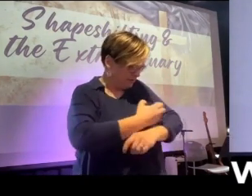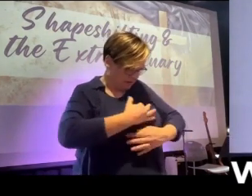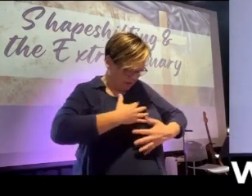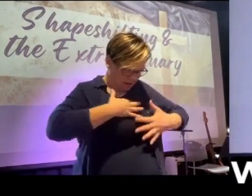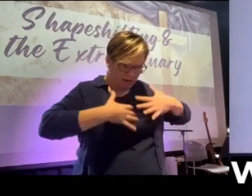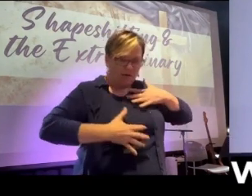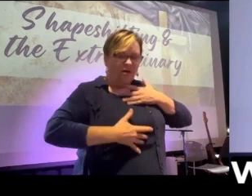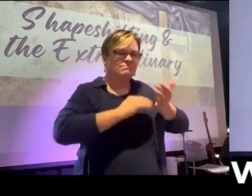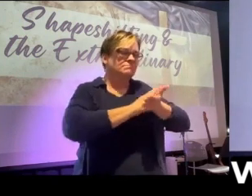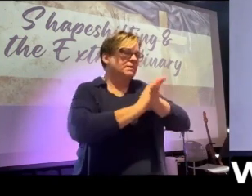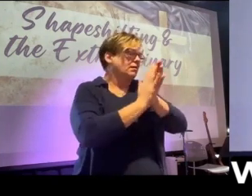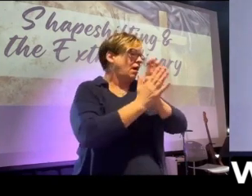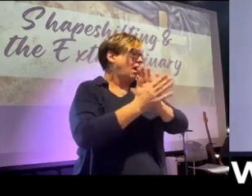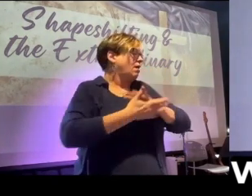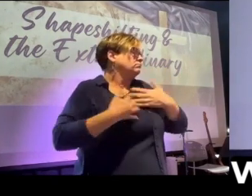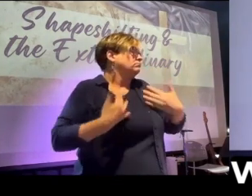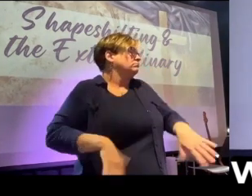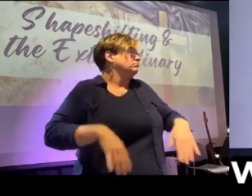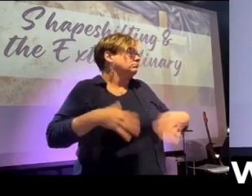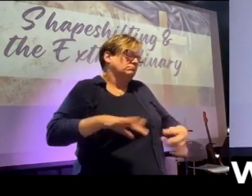What is a common